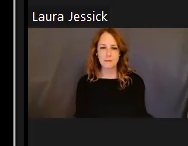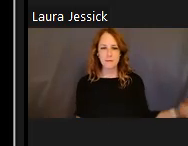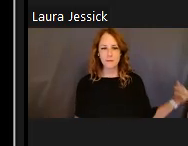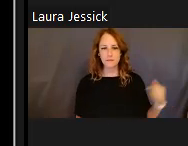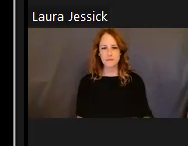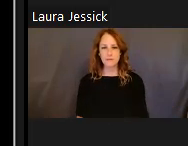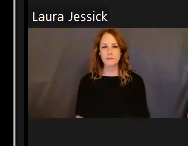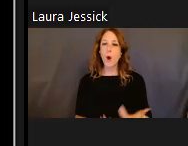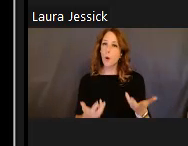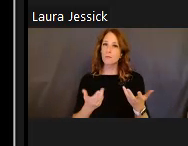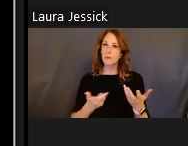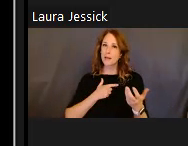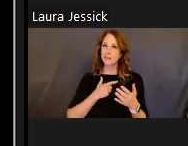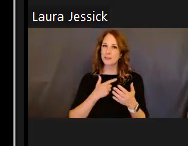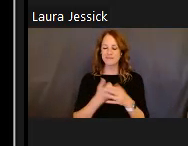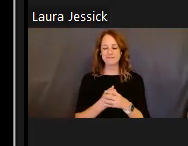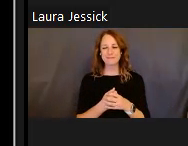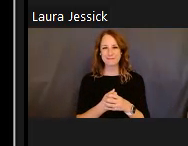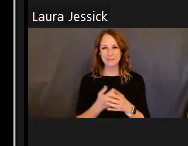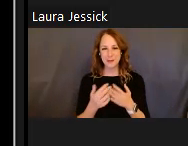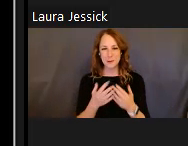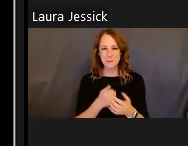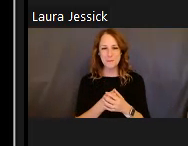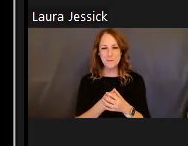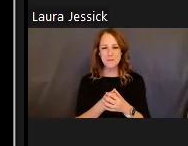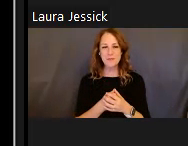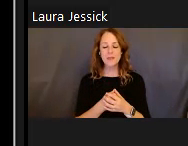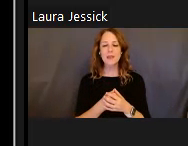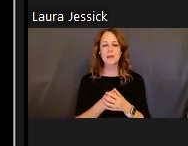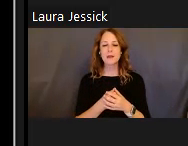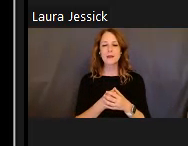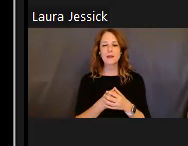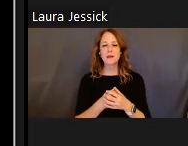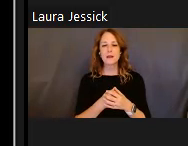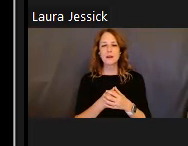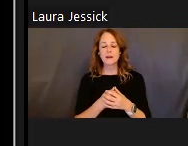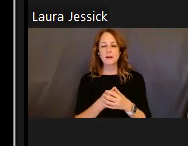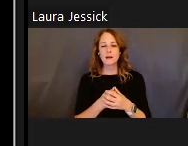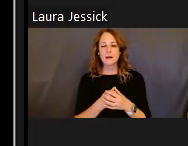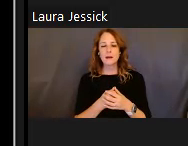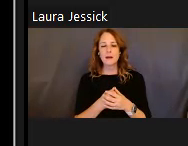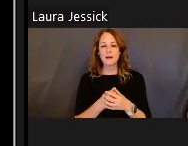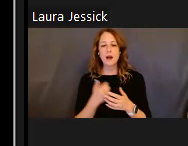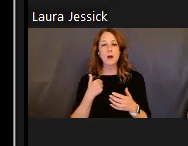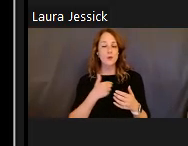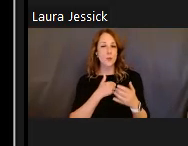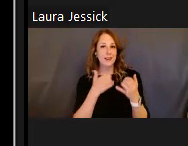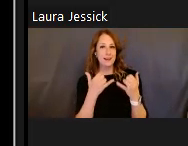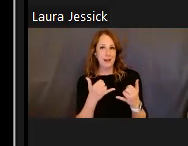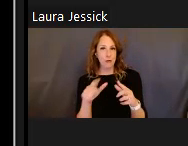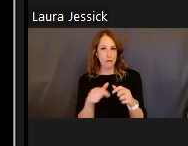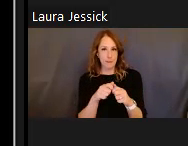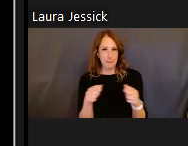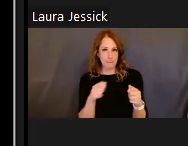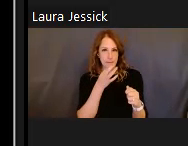Oh, and I guess it's my turn next. So I do, as we wrap this up,